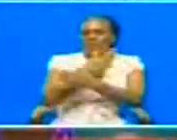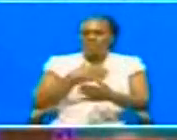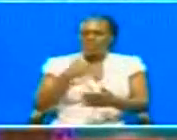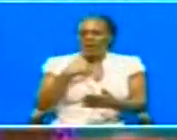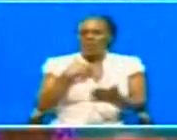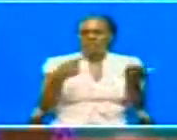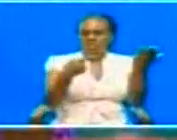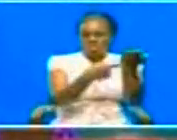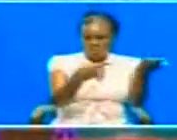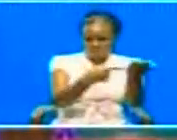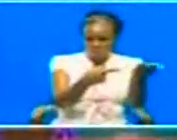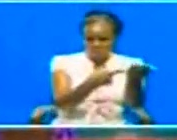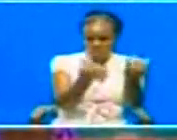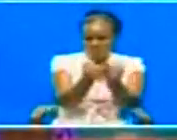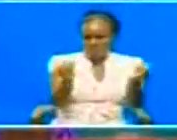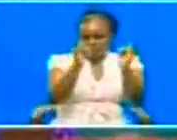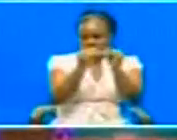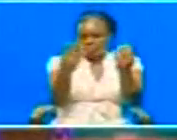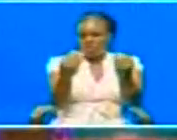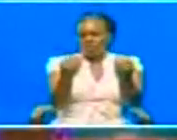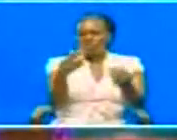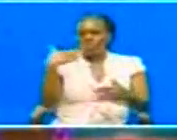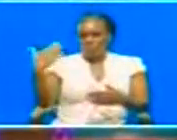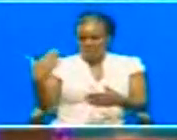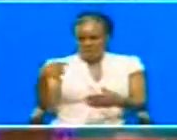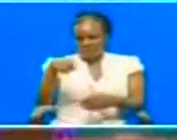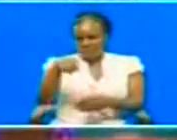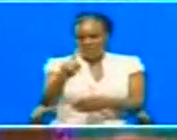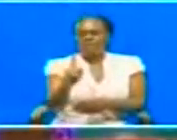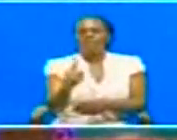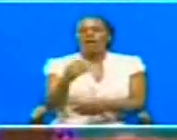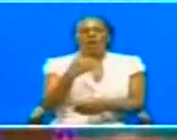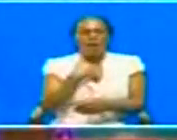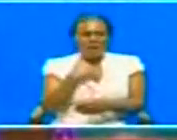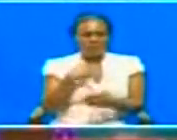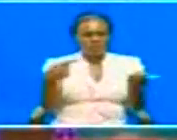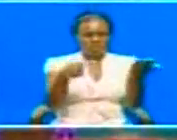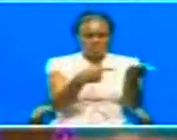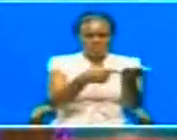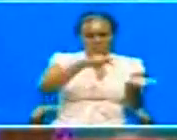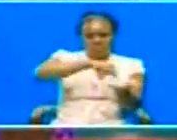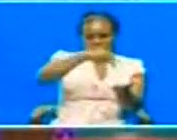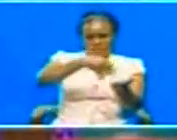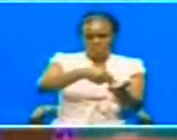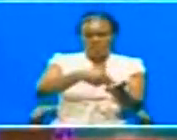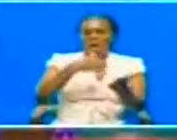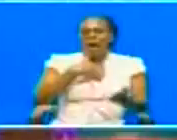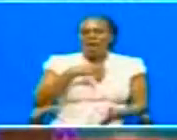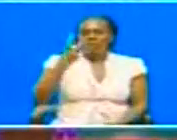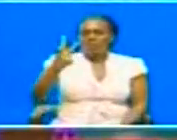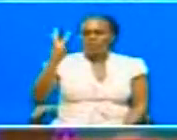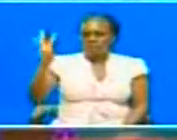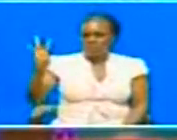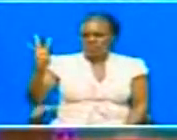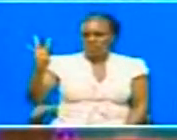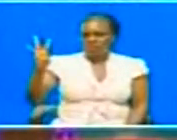Software Technologies and Institute of Software Technologies. She actually did it as a CSR project to give us our website. It is